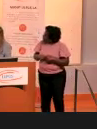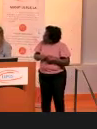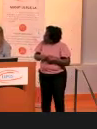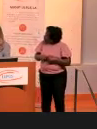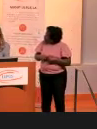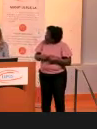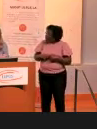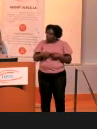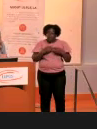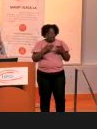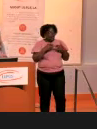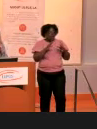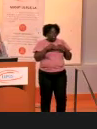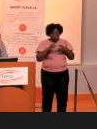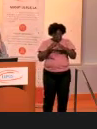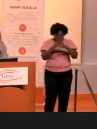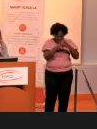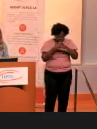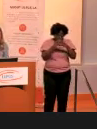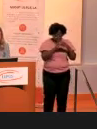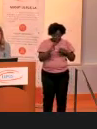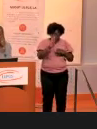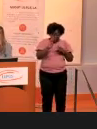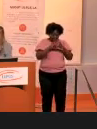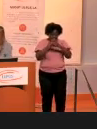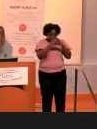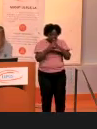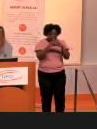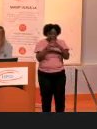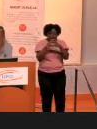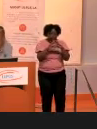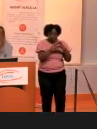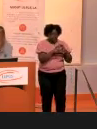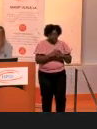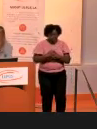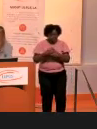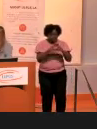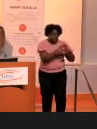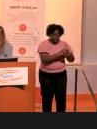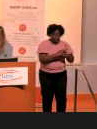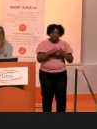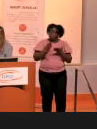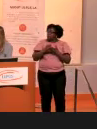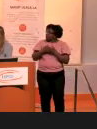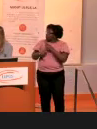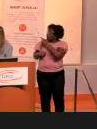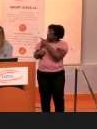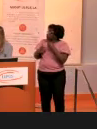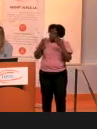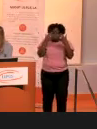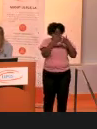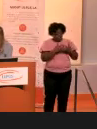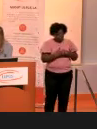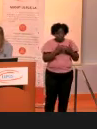also blocks B cell activity. This is a complement factor.